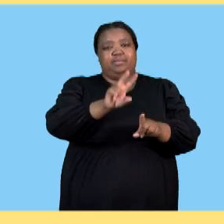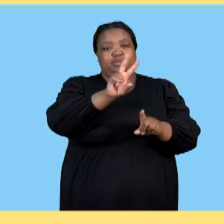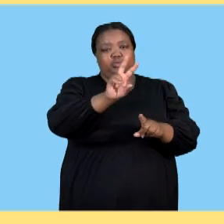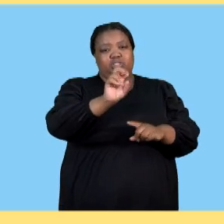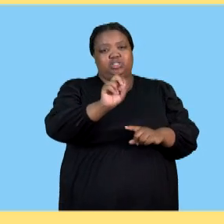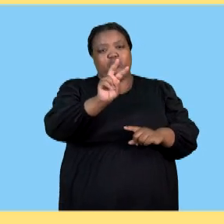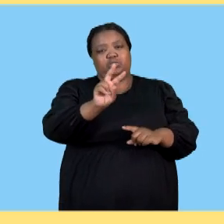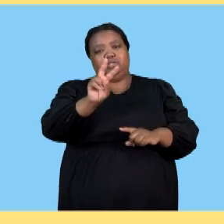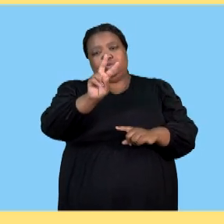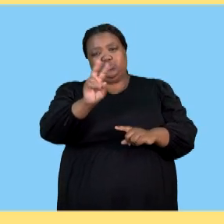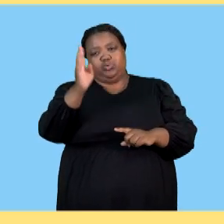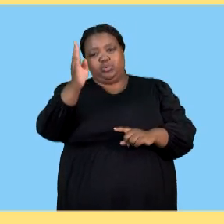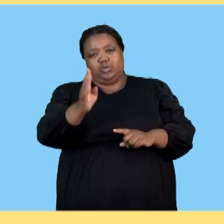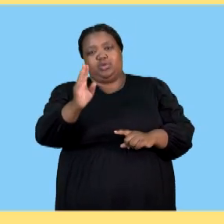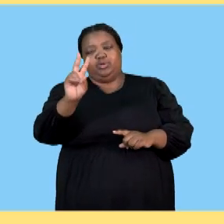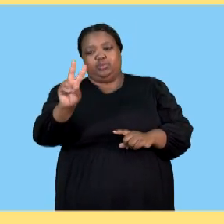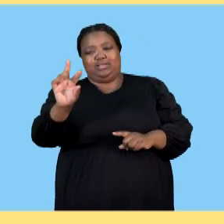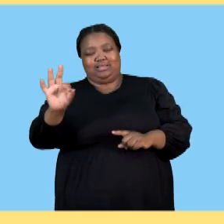well, 2022 and